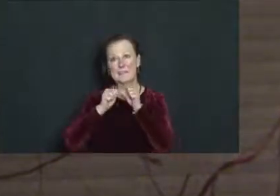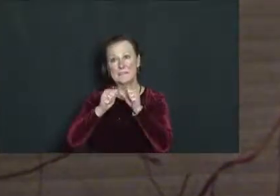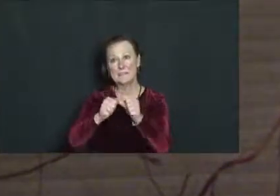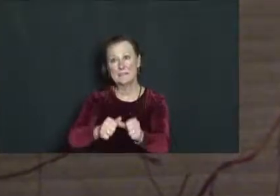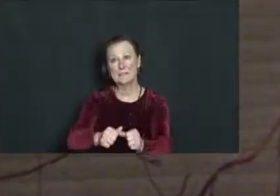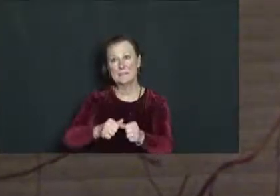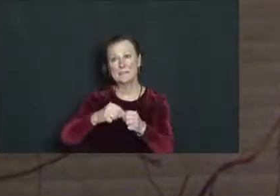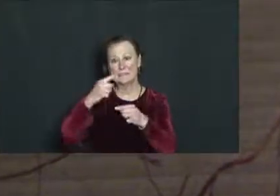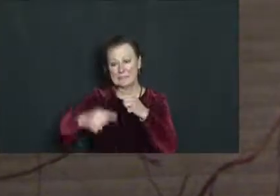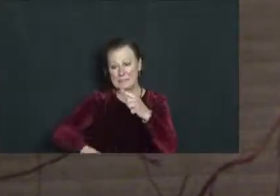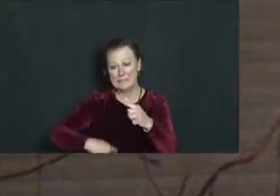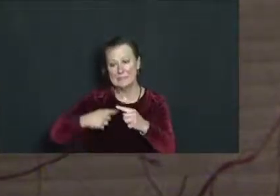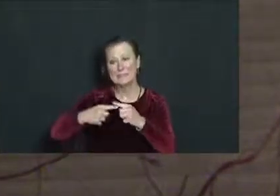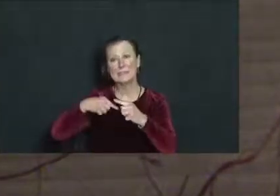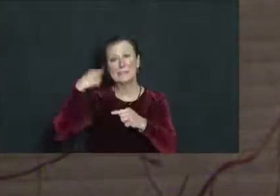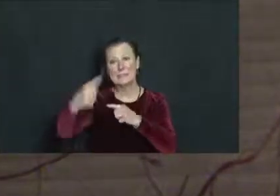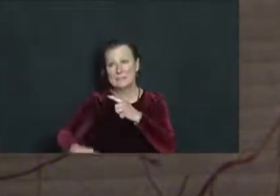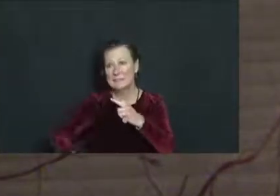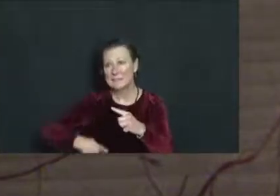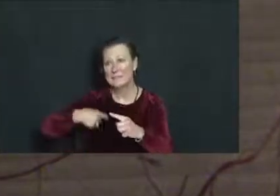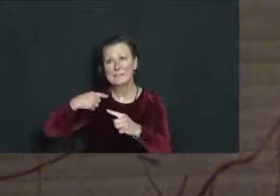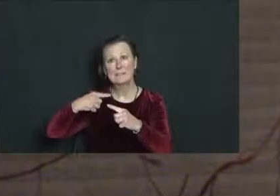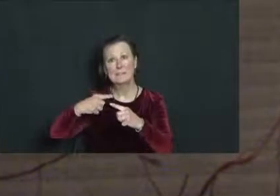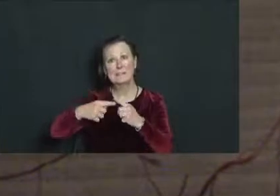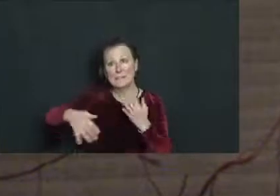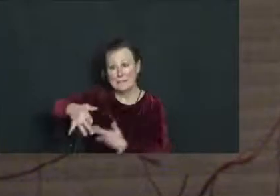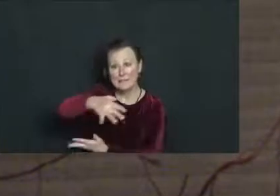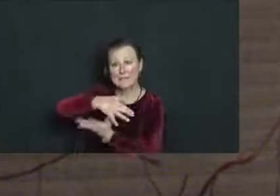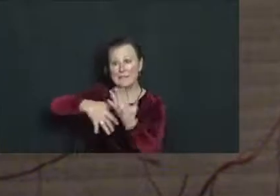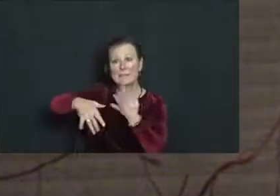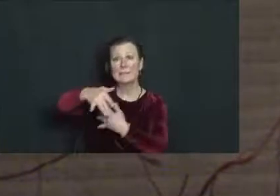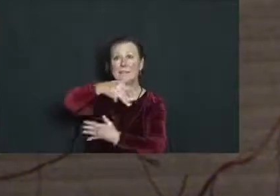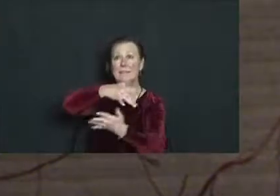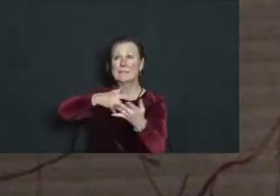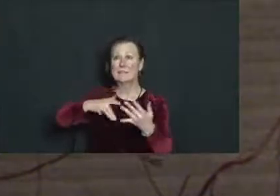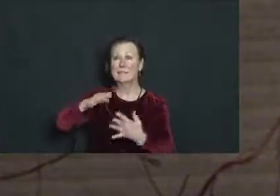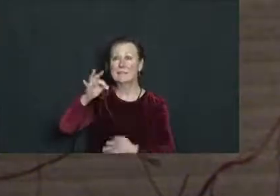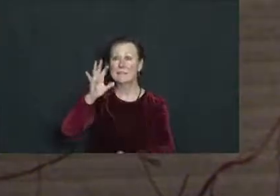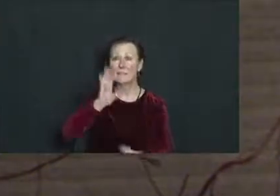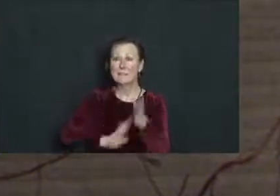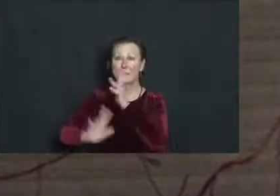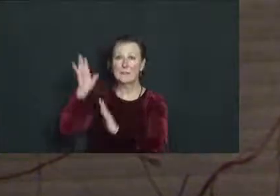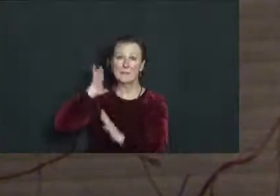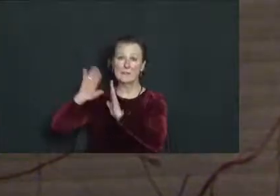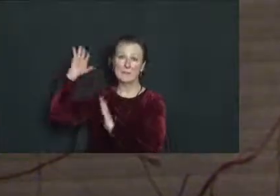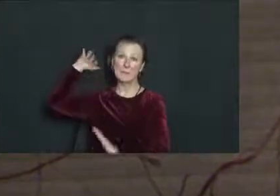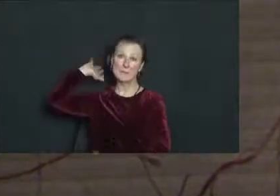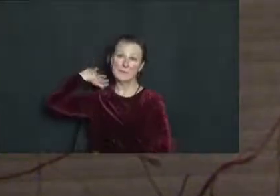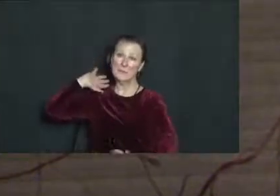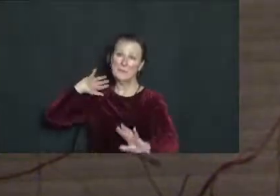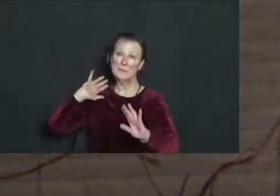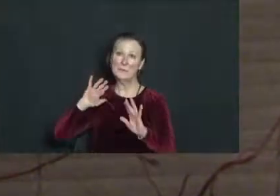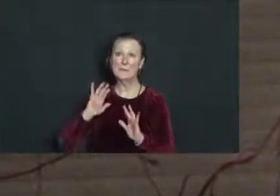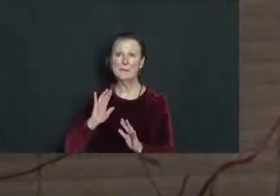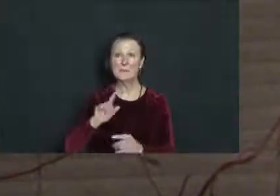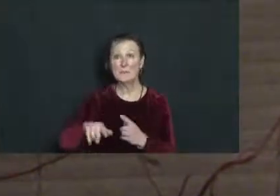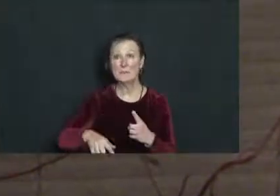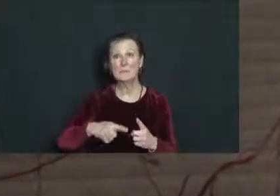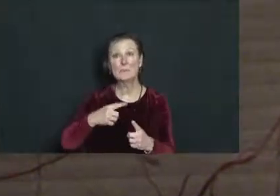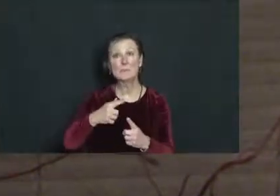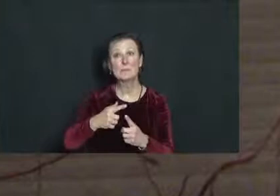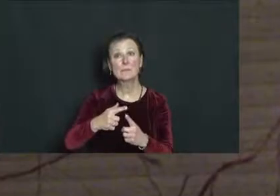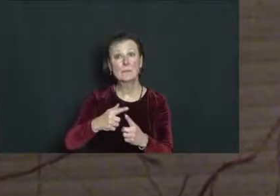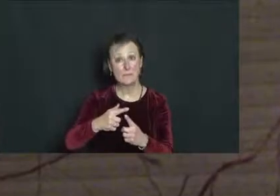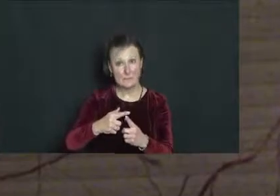ever-circling years come round the age of gold, when